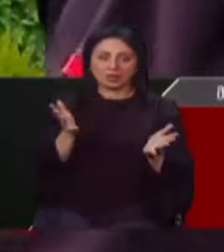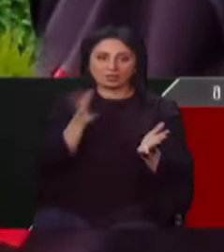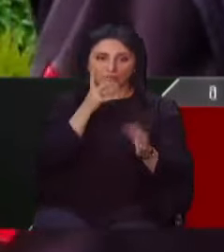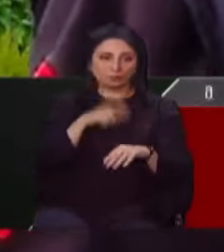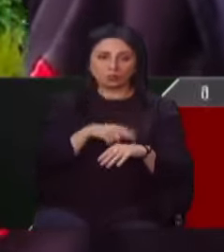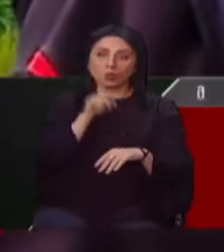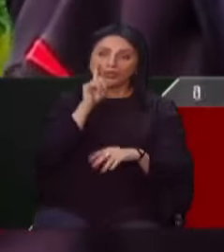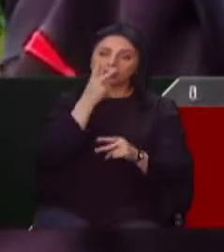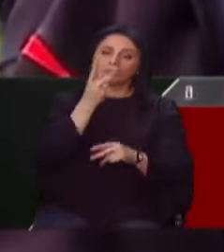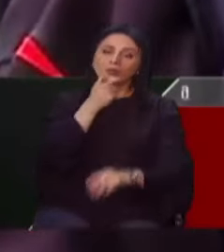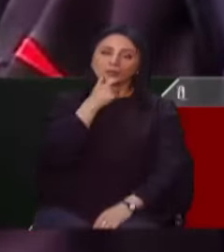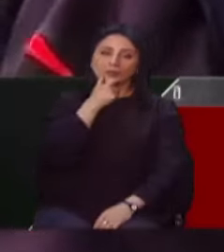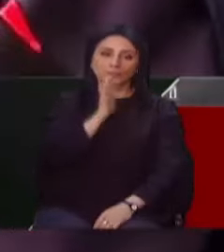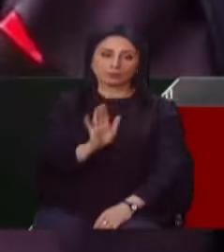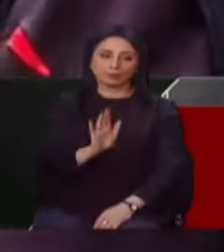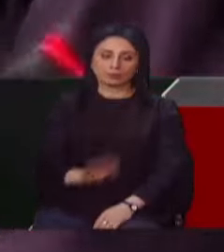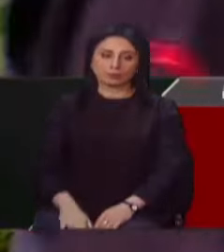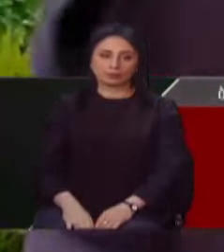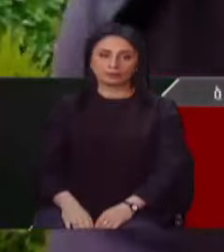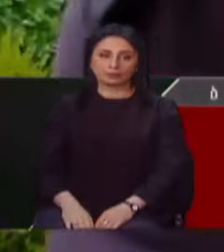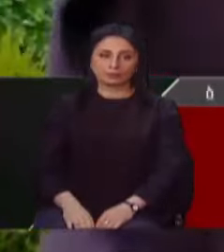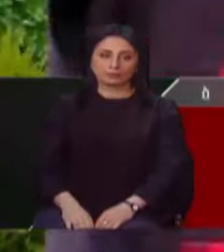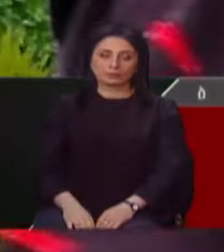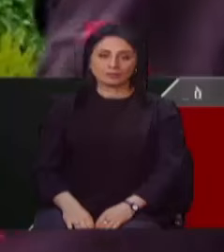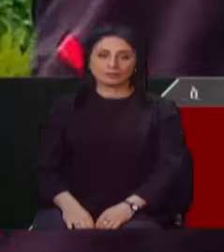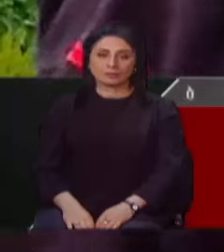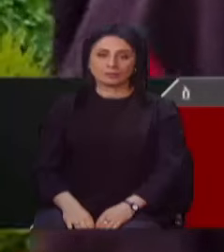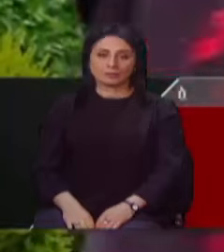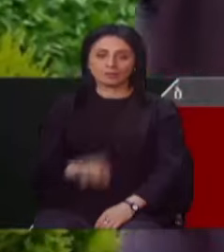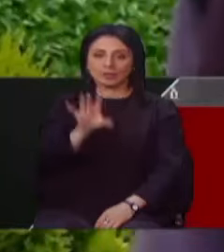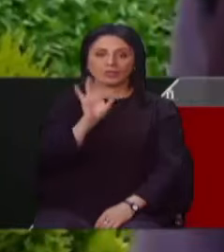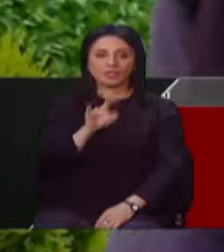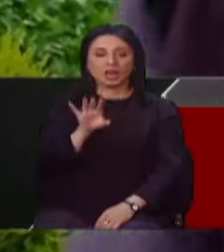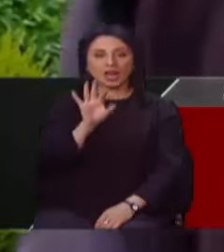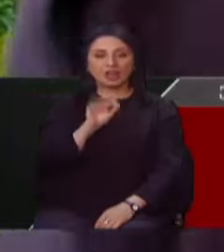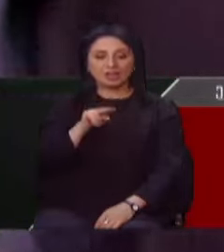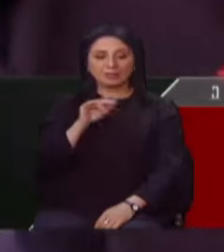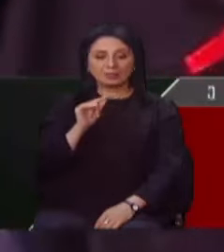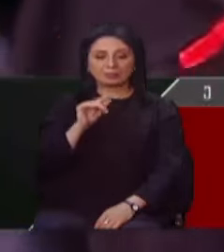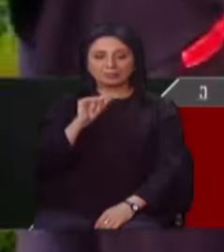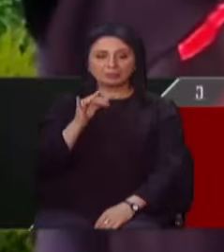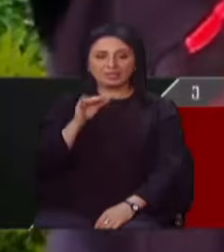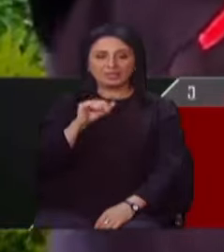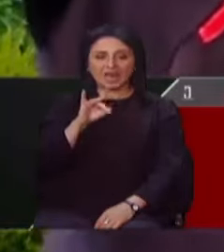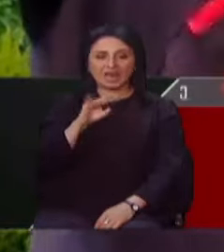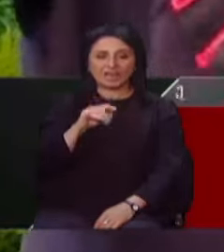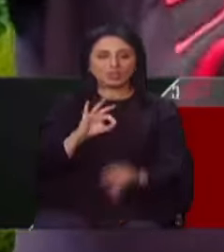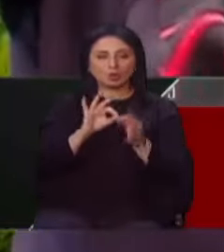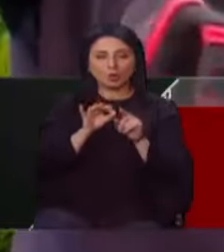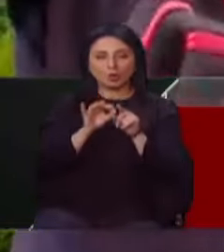Isuna Isiamono. Hoda, no, I Averti, Averti, Pitareti, Congratulia,